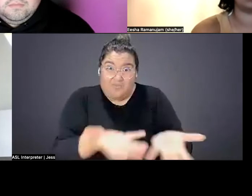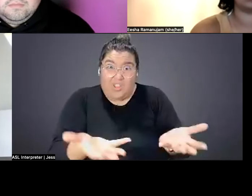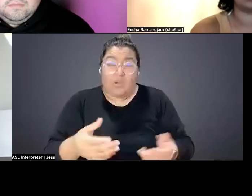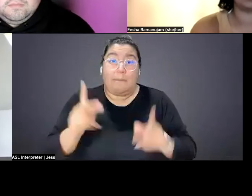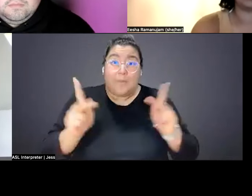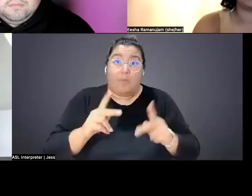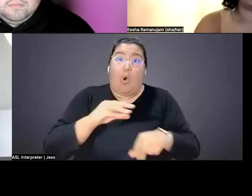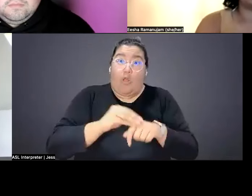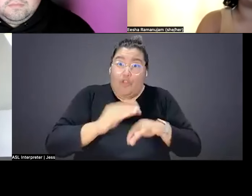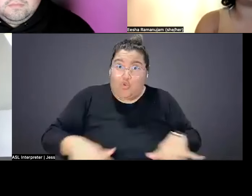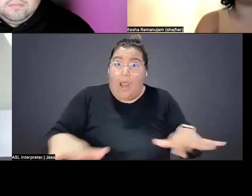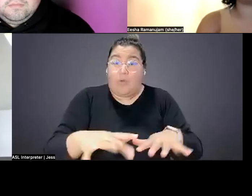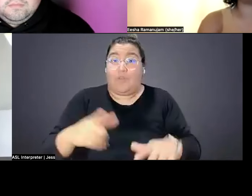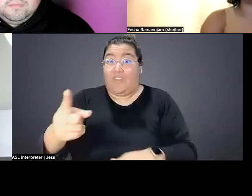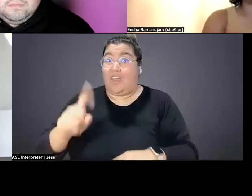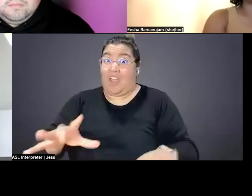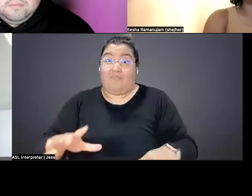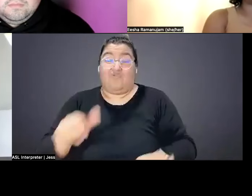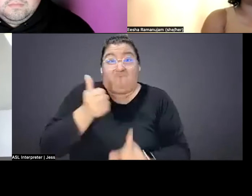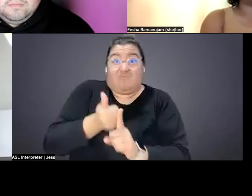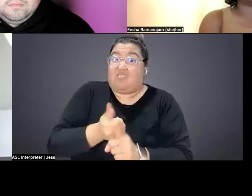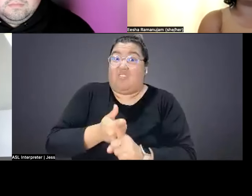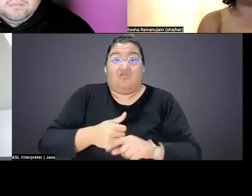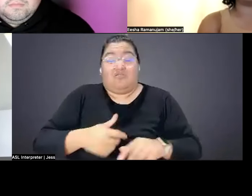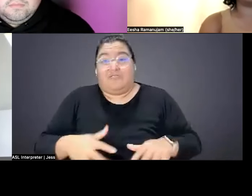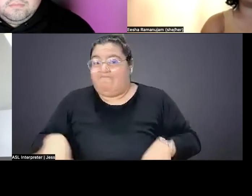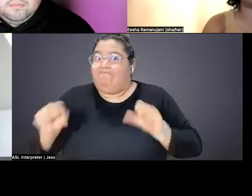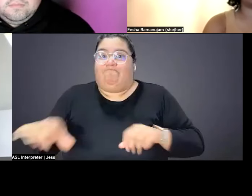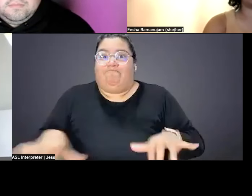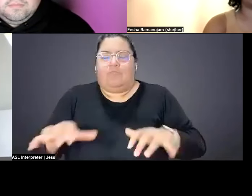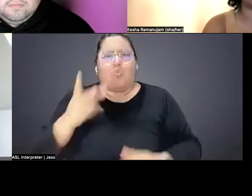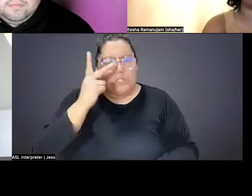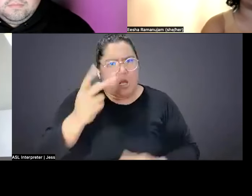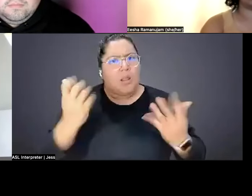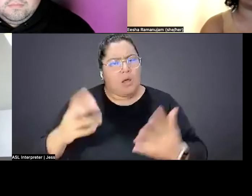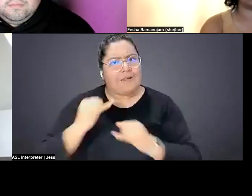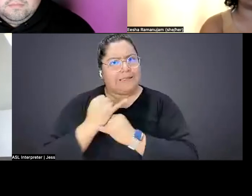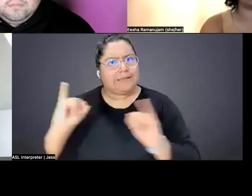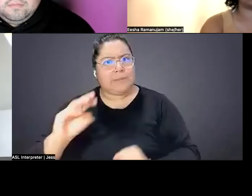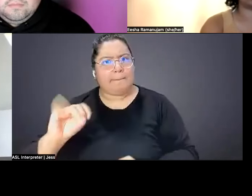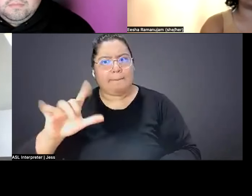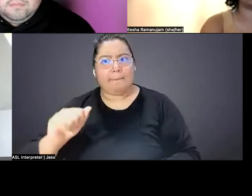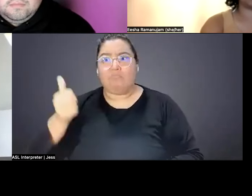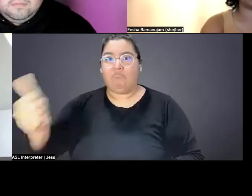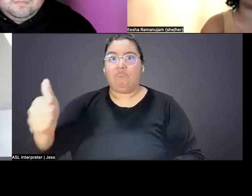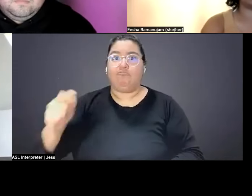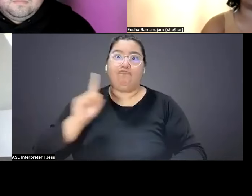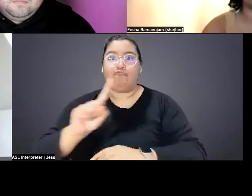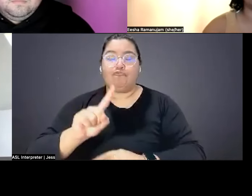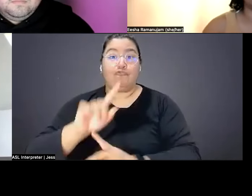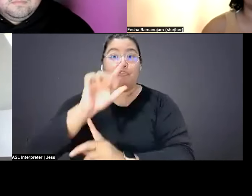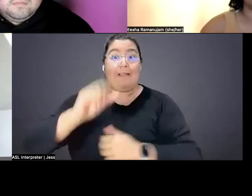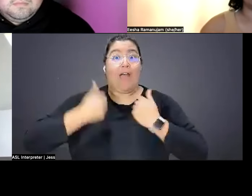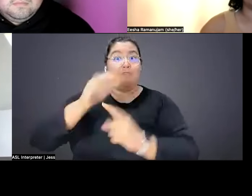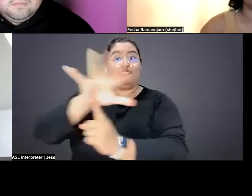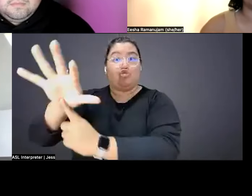into their own hands. Like we saw a lot of independent media, and that was just neighbors going around live streaming and saying like, I'm the news source